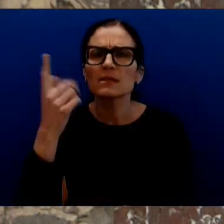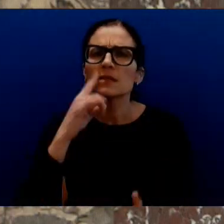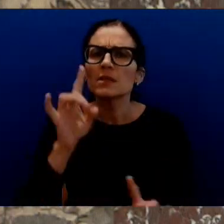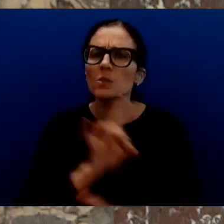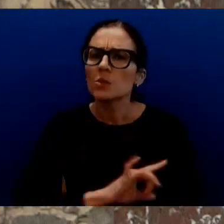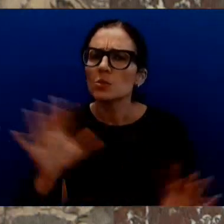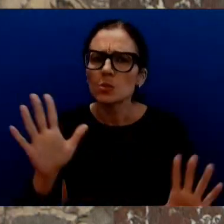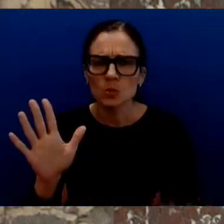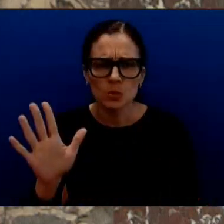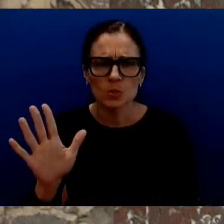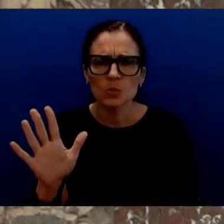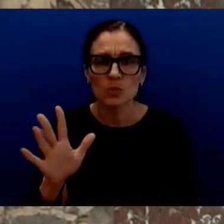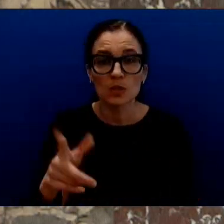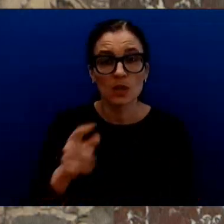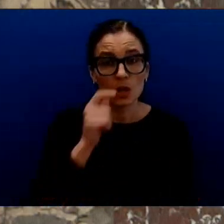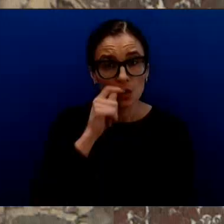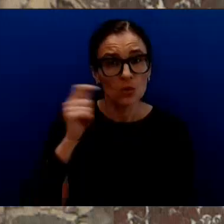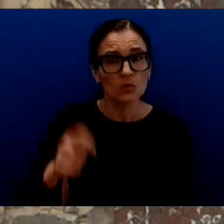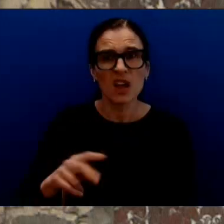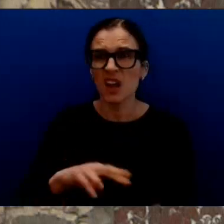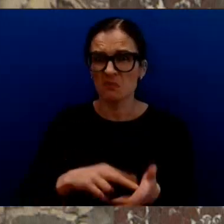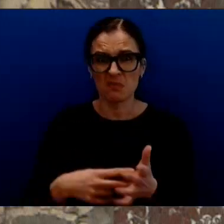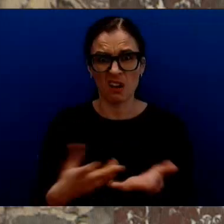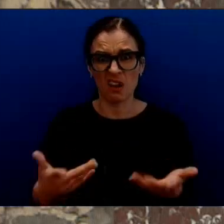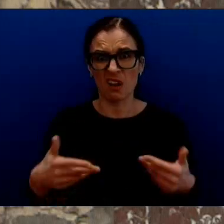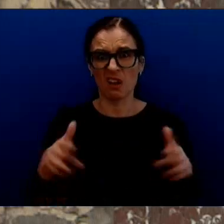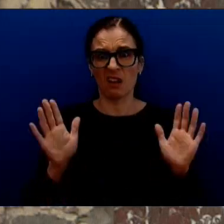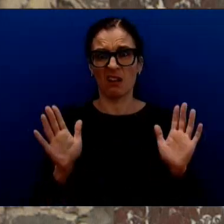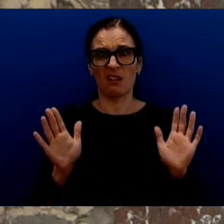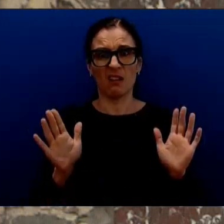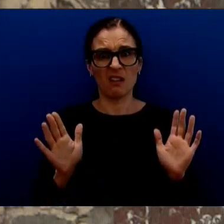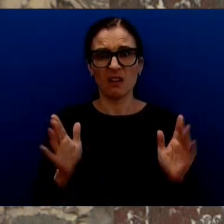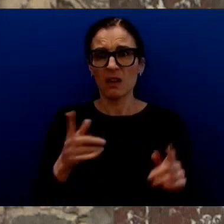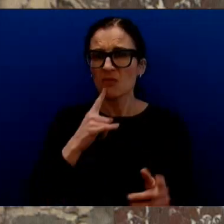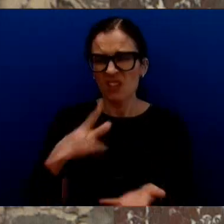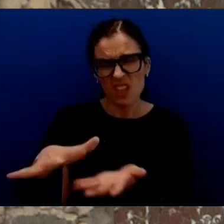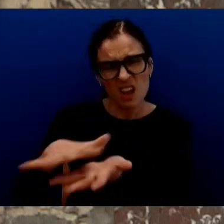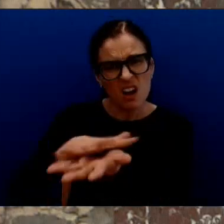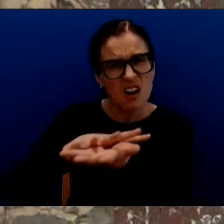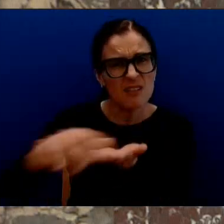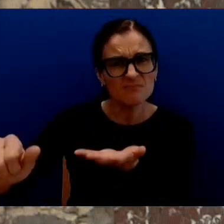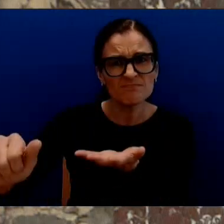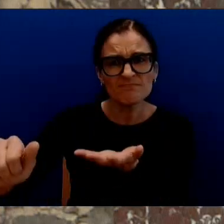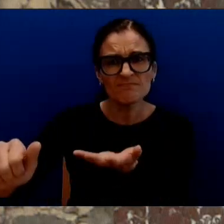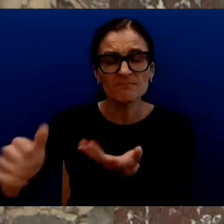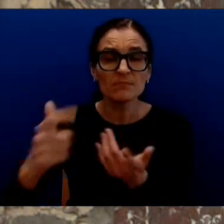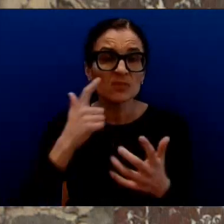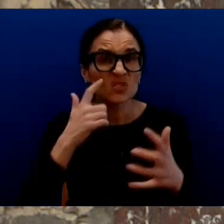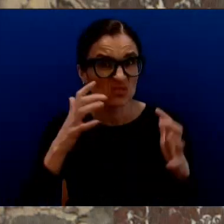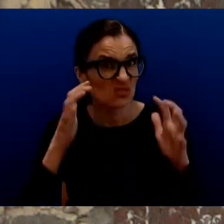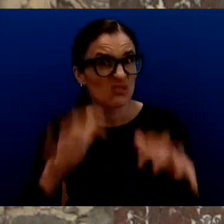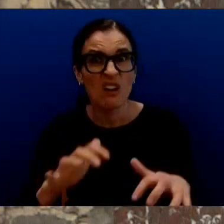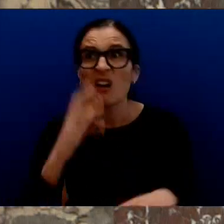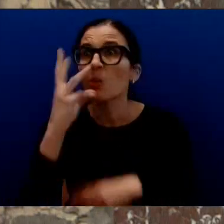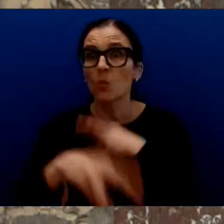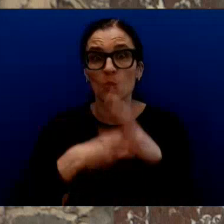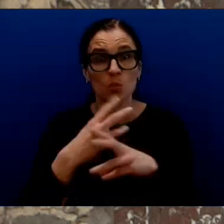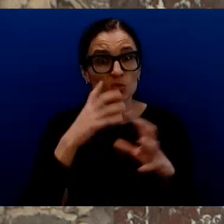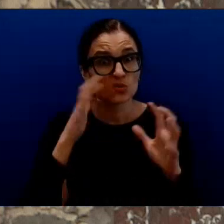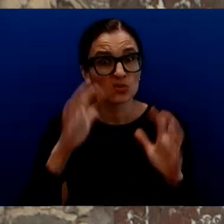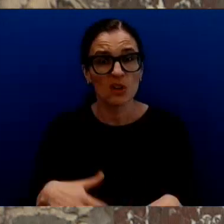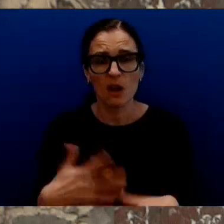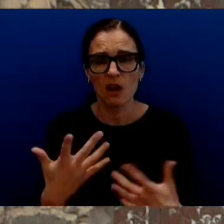Russian aggression shocked the conscience of people around the world. Helicopters attacking airports, civilians fleeing across shattered